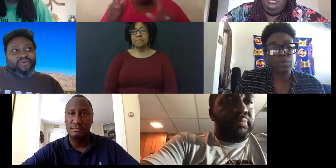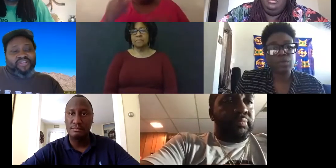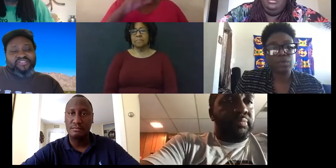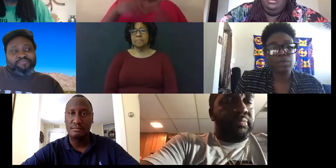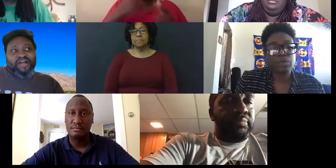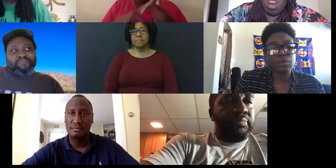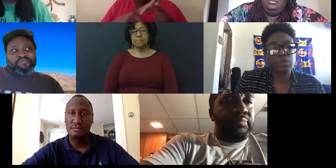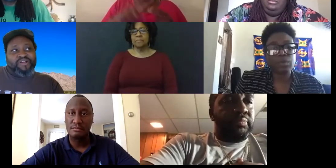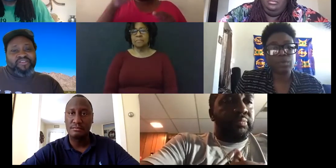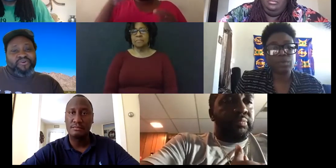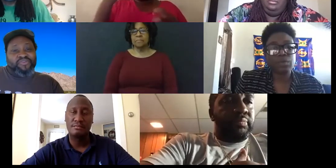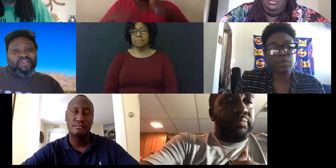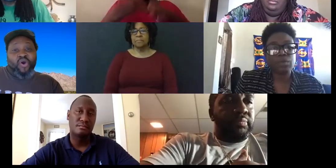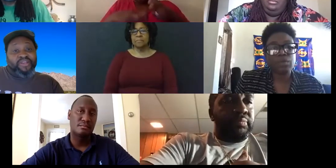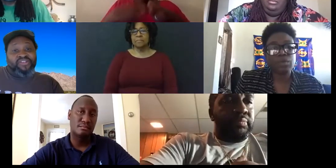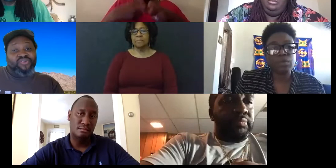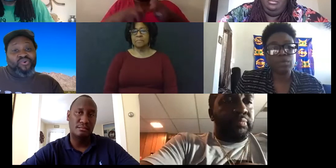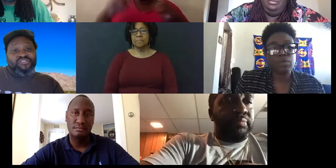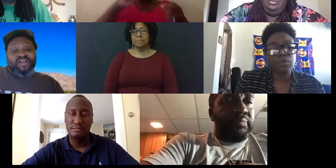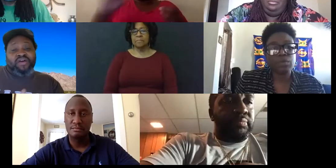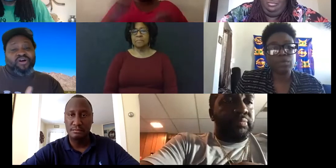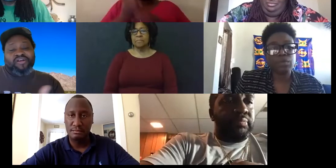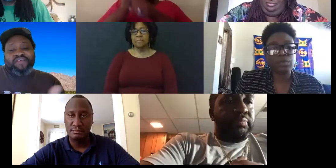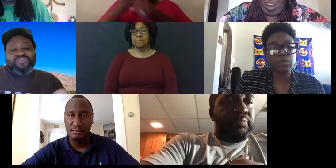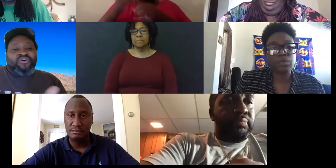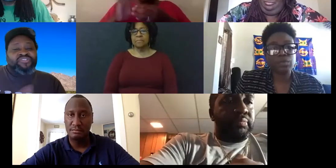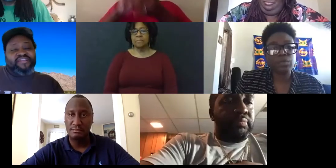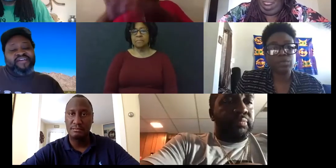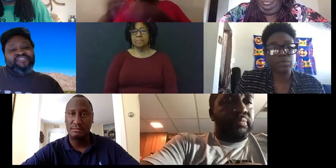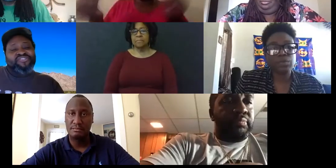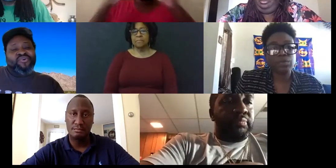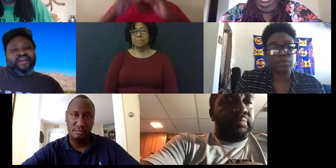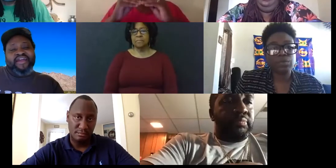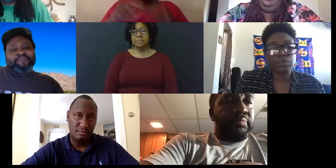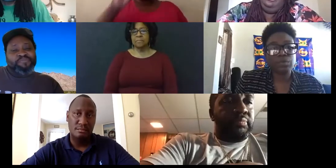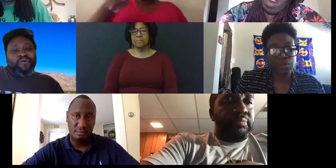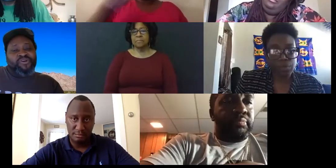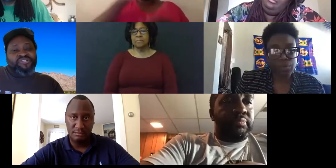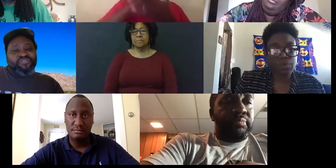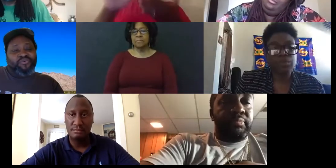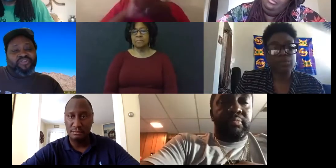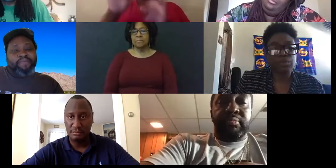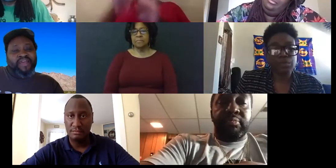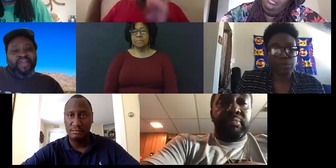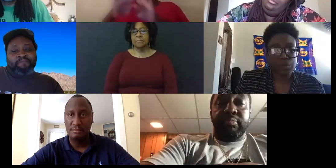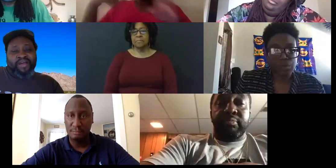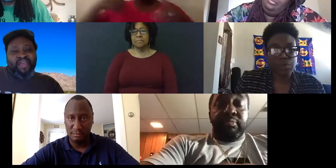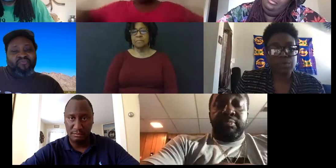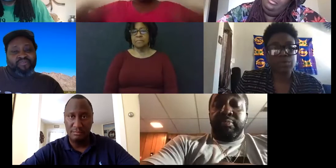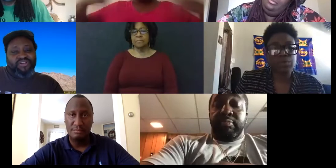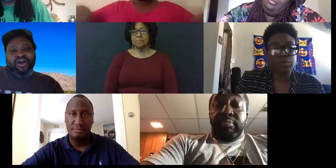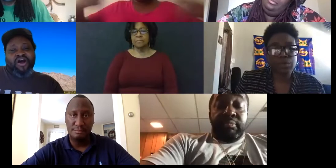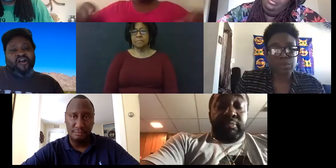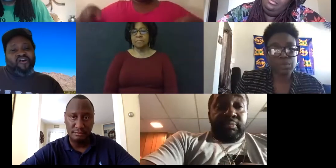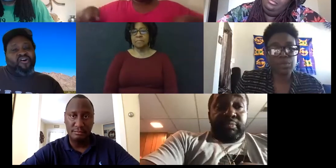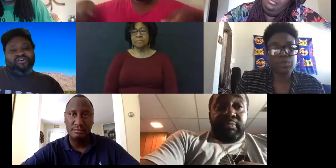you know, it leads to problems. But, you know, opening doors, well, if you don't sanitize the door and I got to push my wheelchair through, well, now my hand